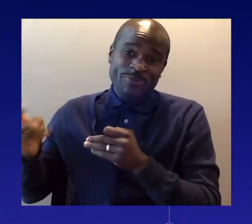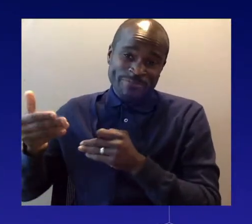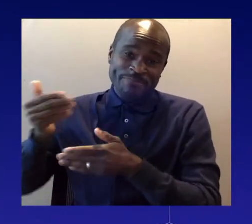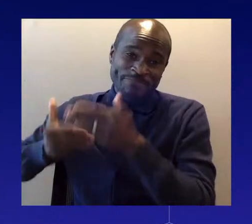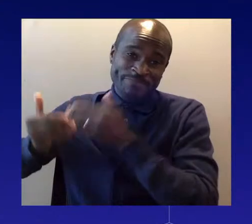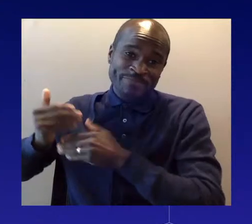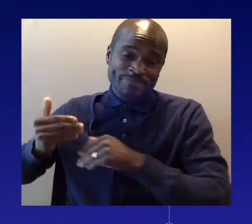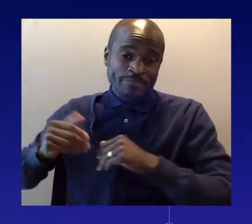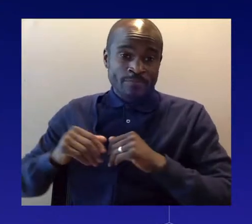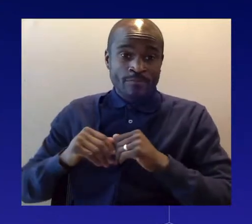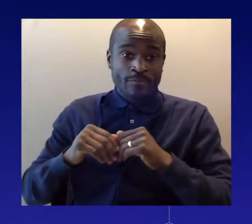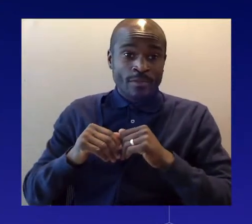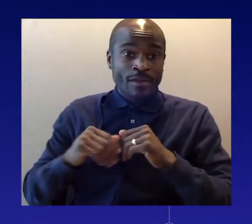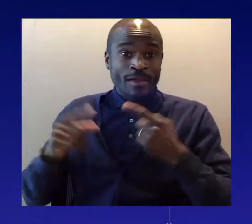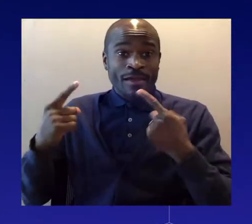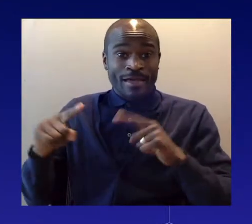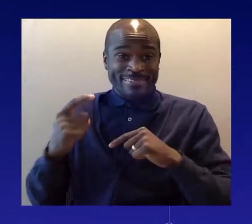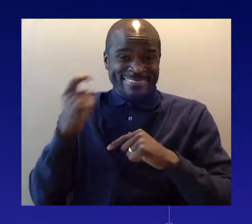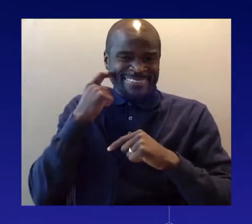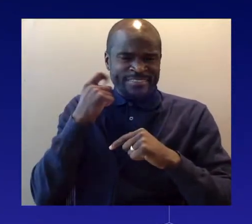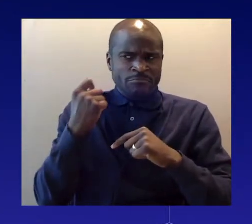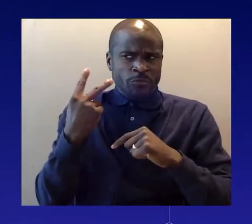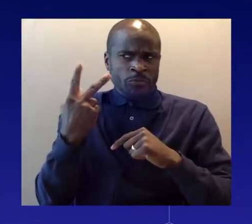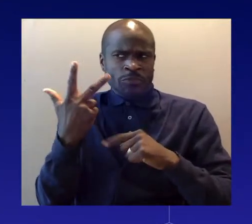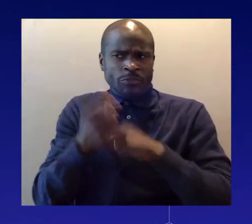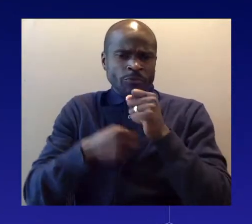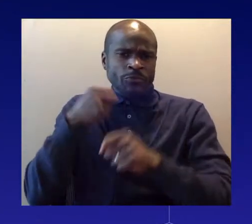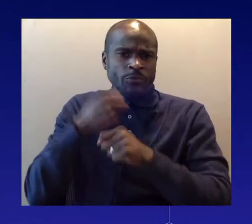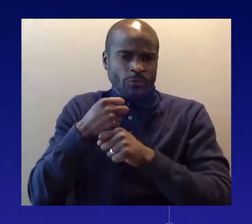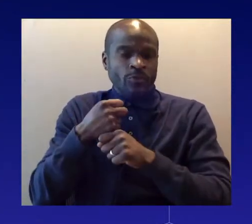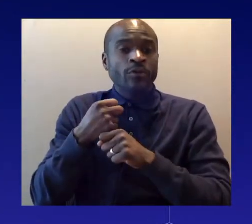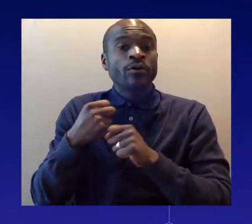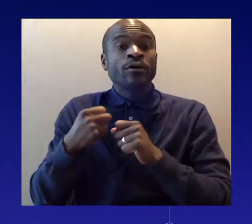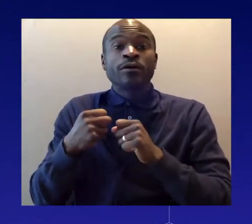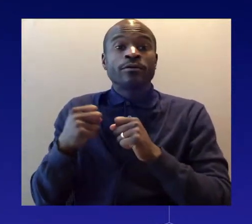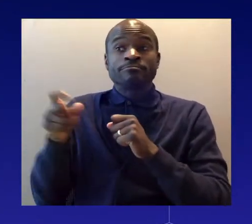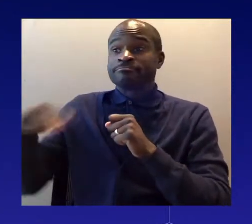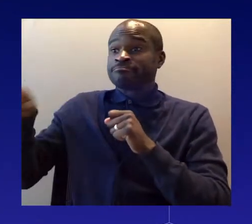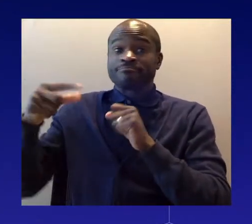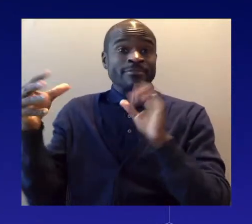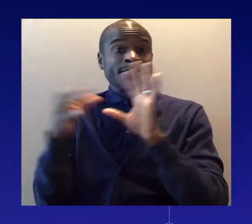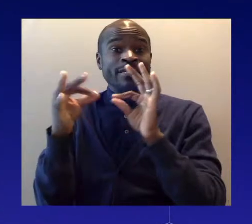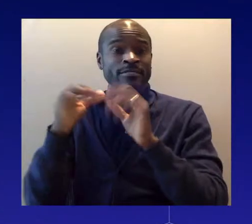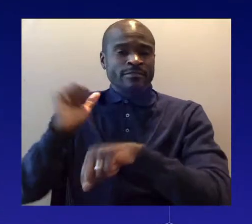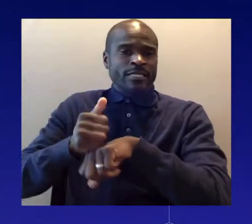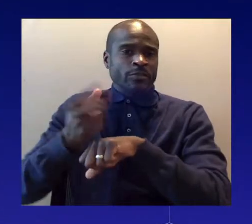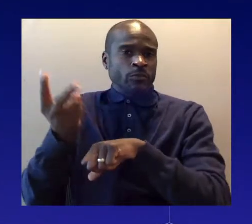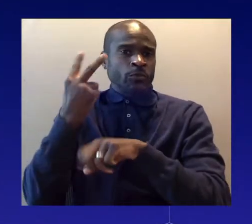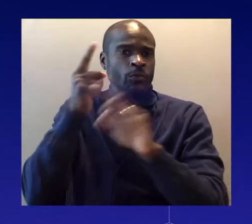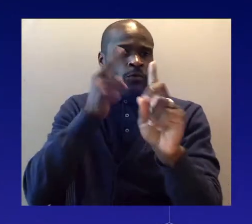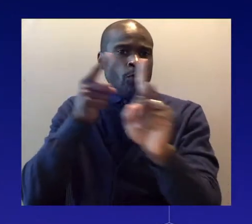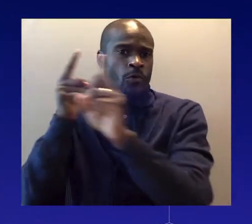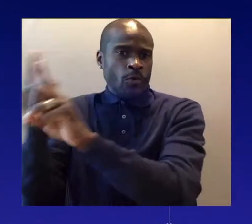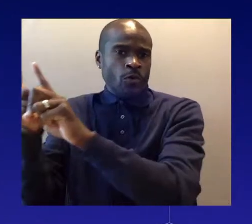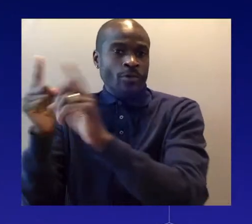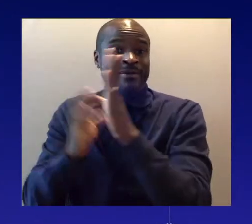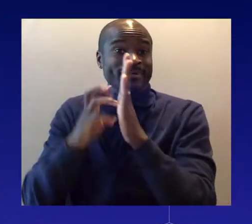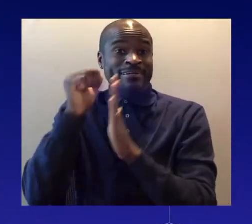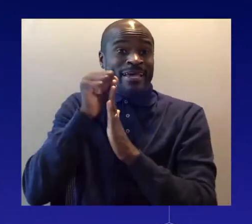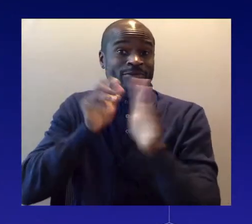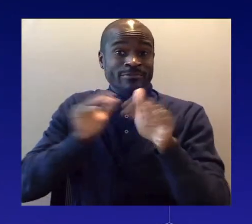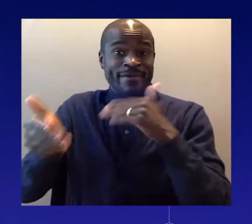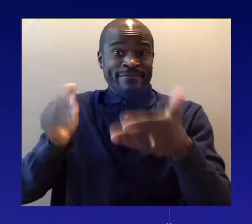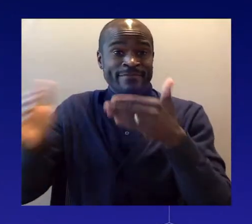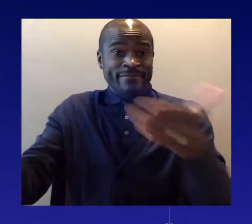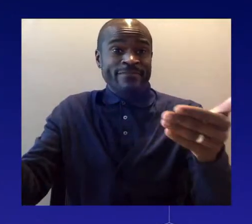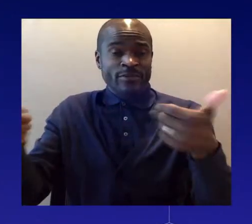they reignited it a couple of years ago, they set two critical goals. One was to cut the cancer death rate in half over these next